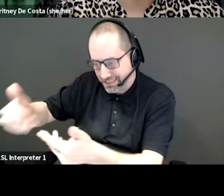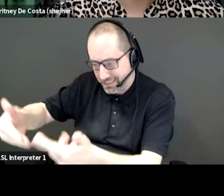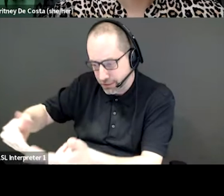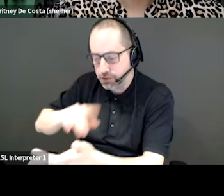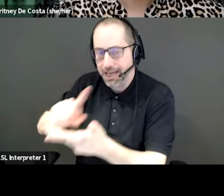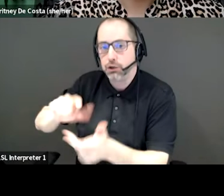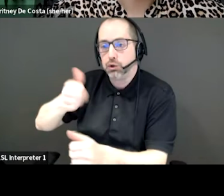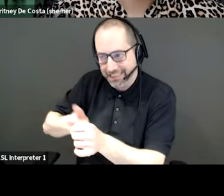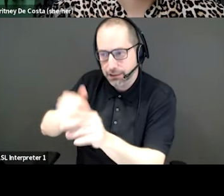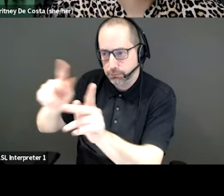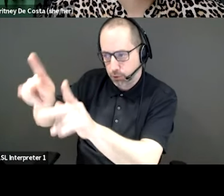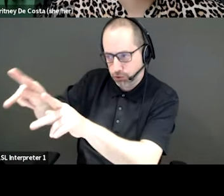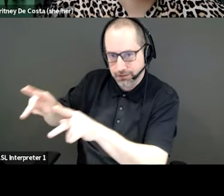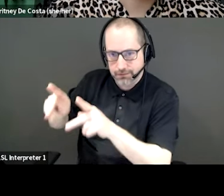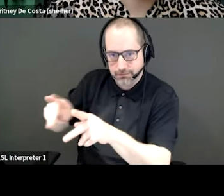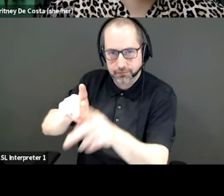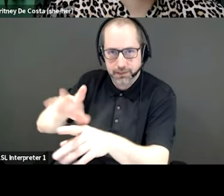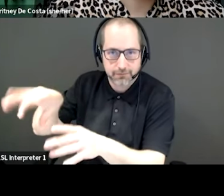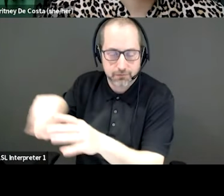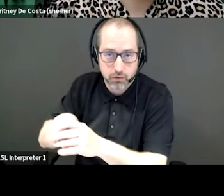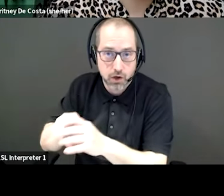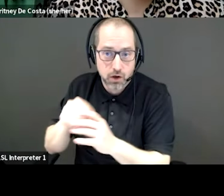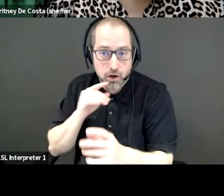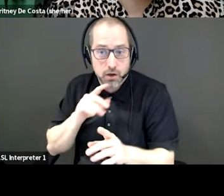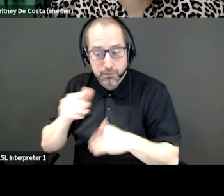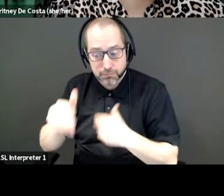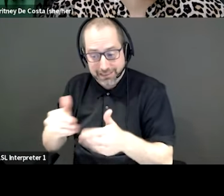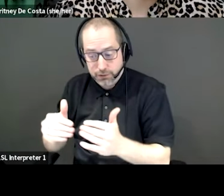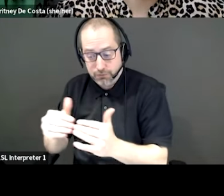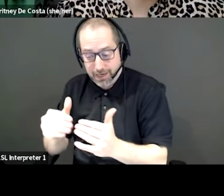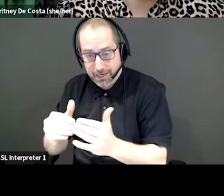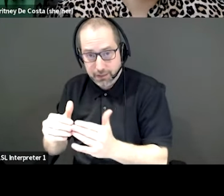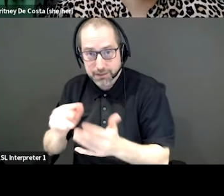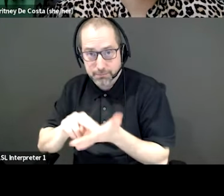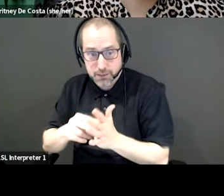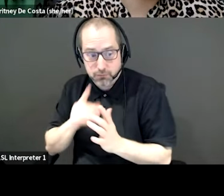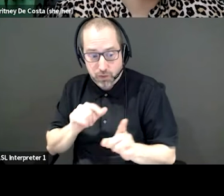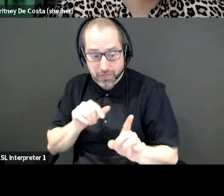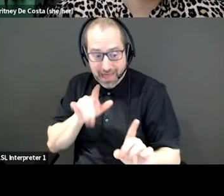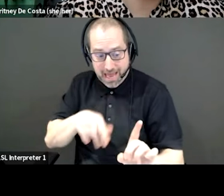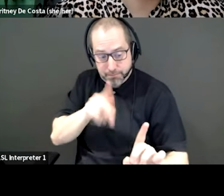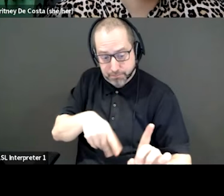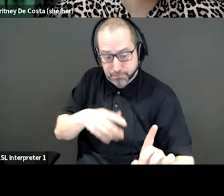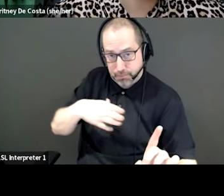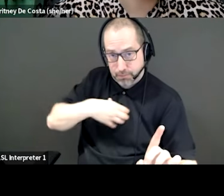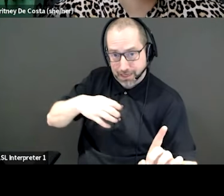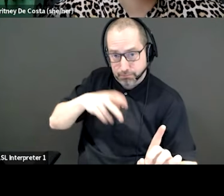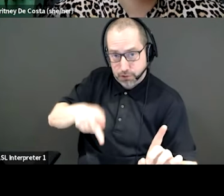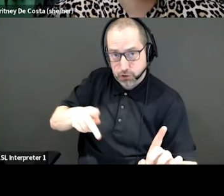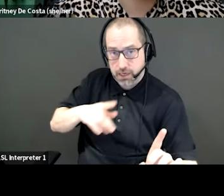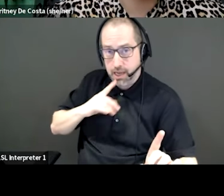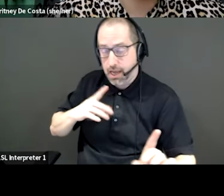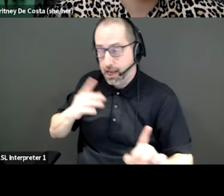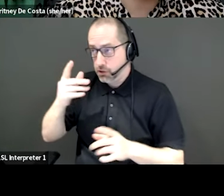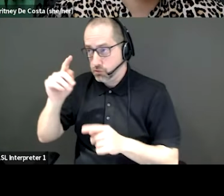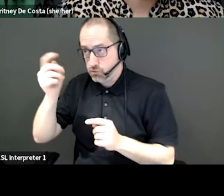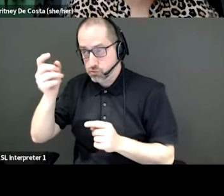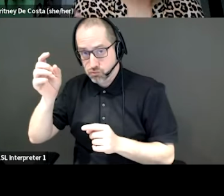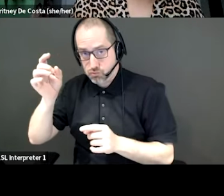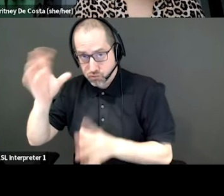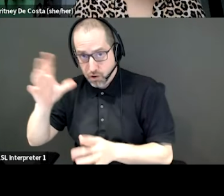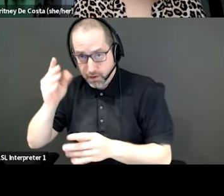misconception that procedural fairness only applies to respondents and trauma-informed practice only applies to complainants, when in